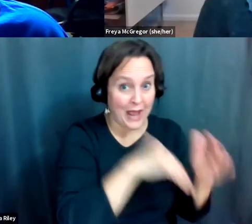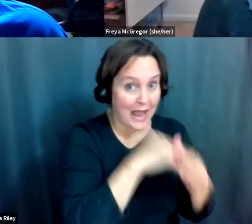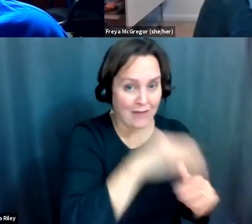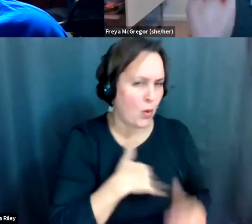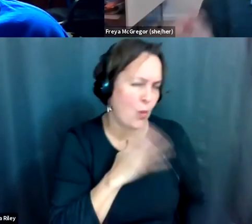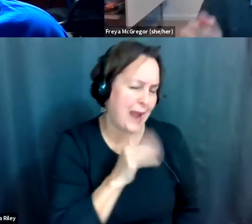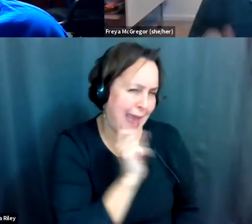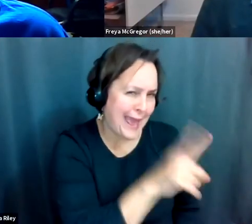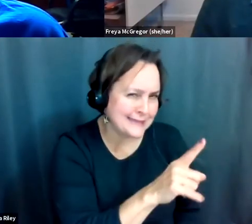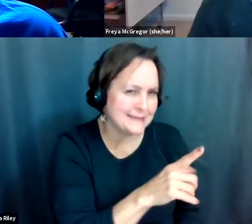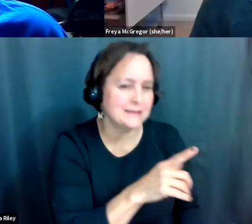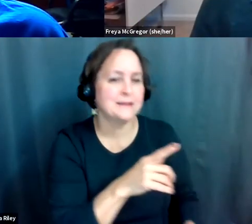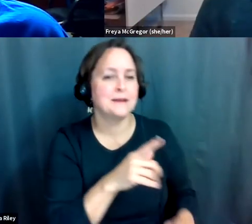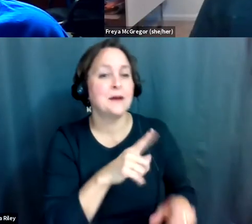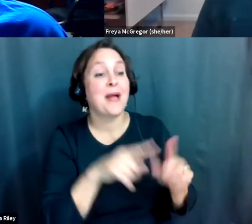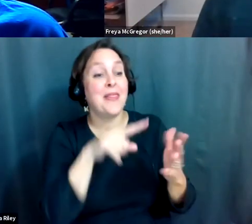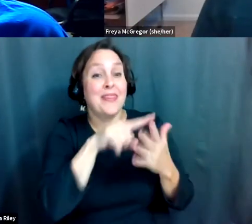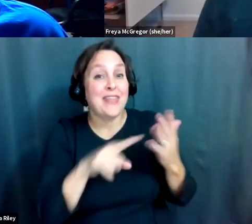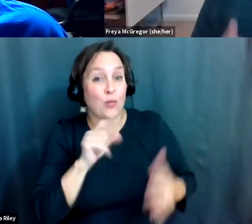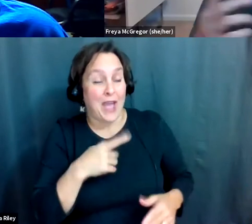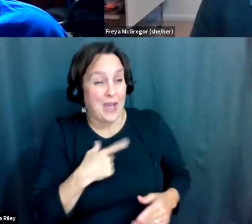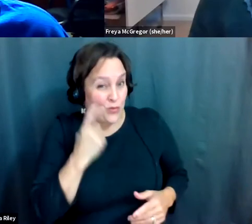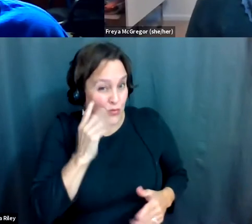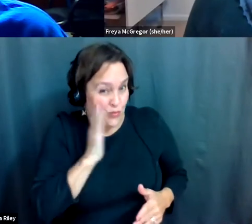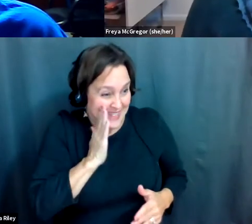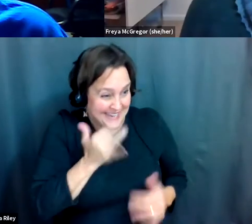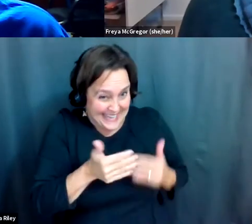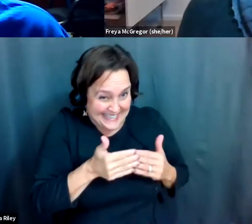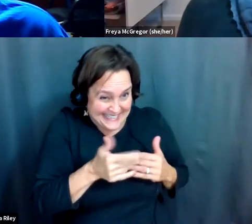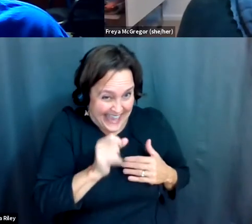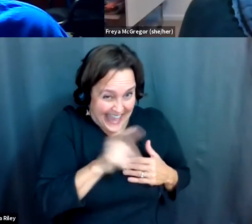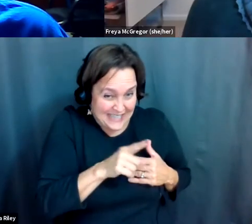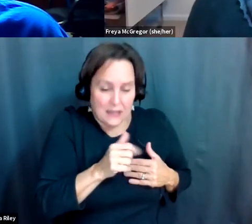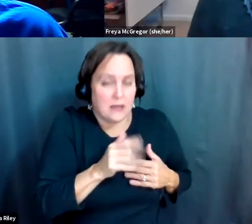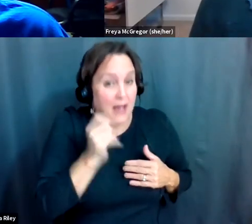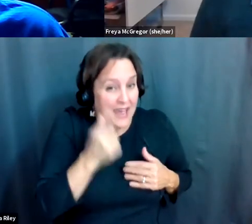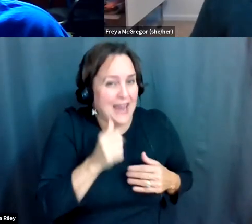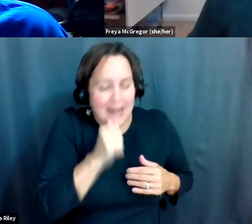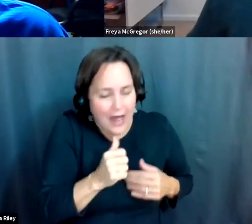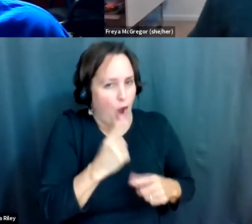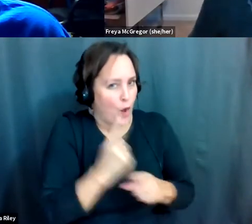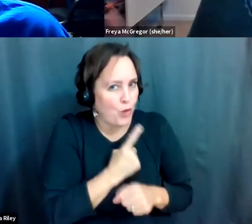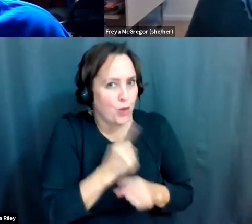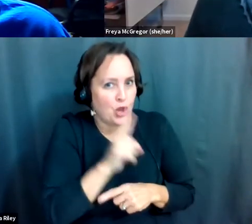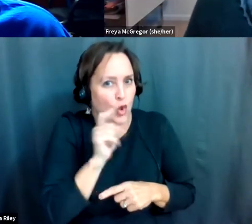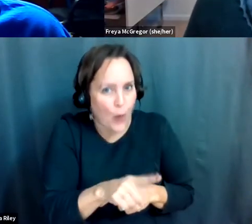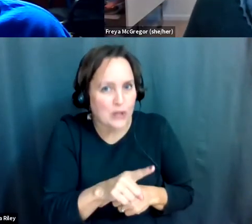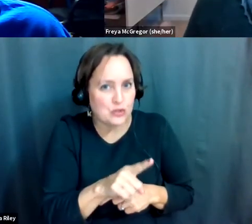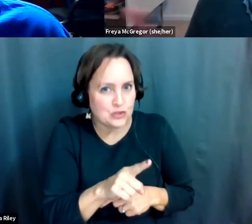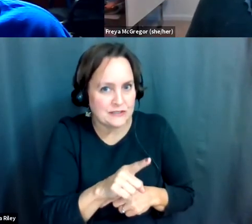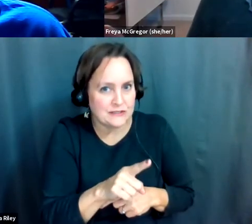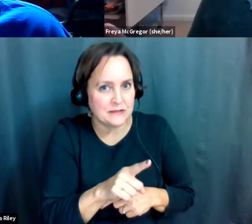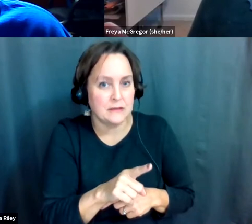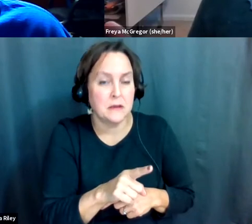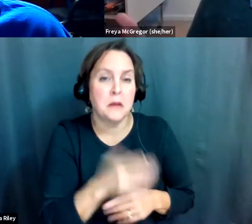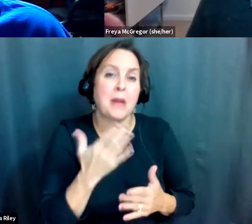them, but they're not appropriate questions to ask someone you've just met who's totally blind. Um, maybe if you know them really well